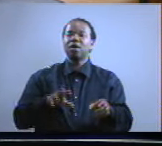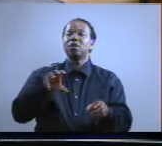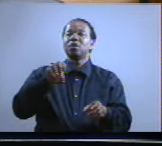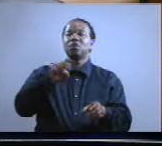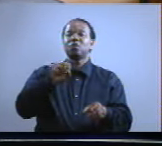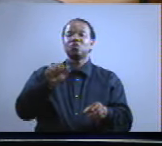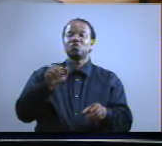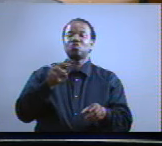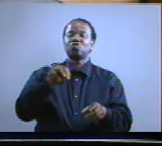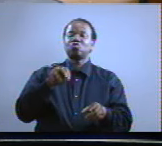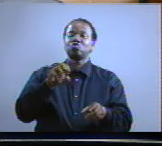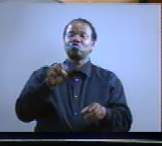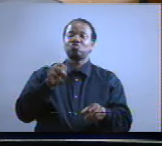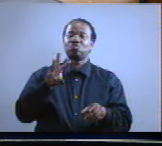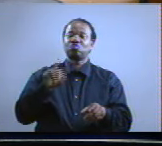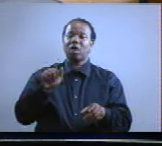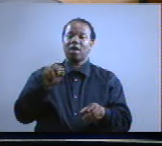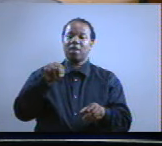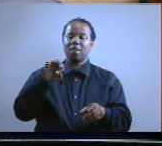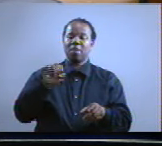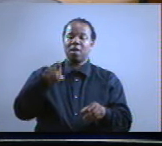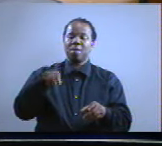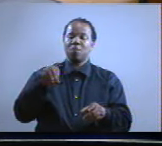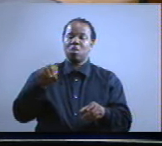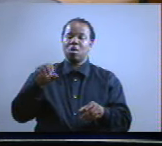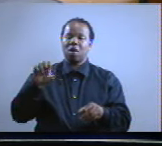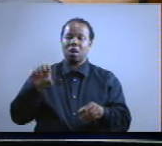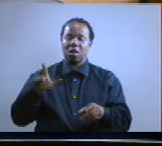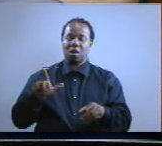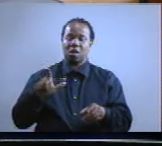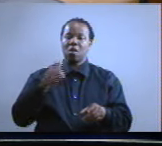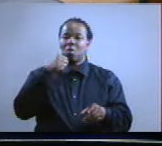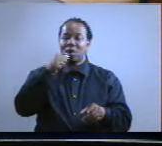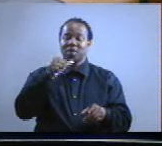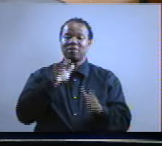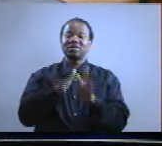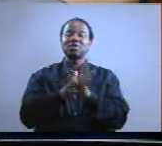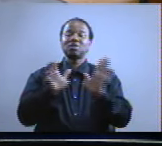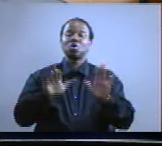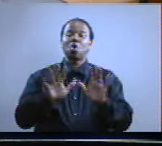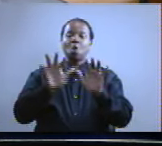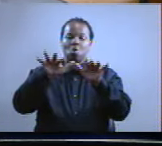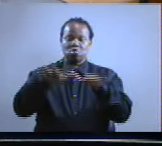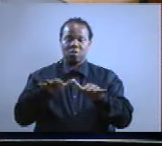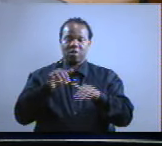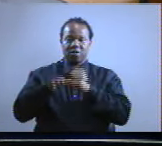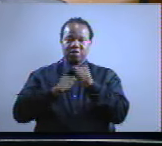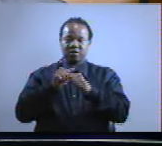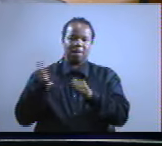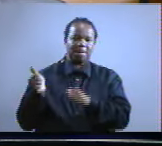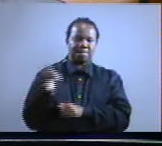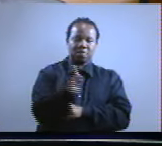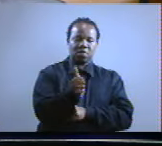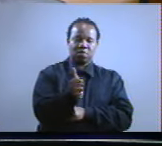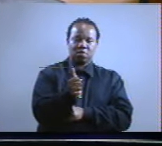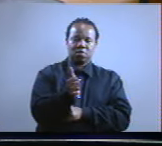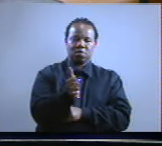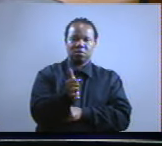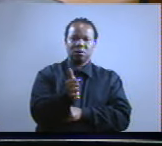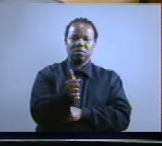Swanepoel with effect from the 16th of October 2013. The members made and